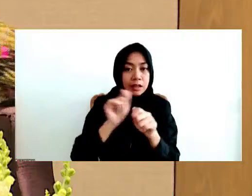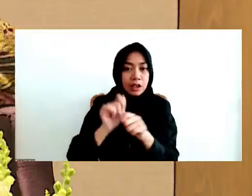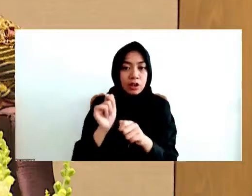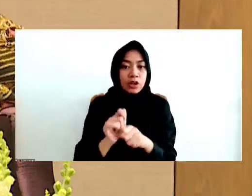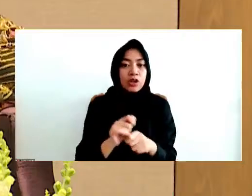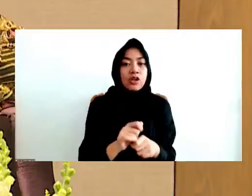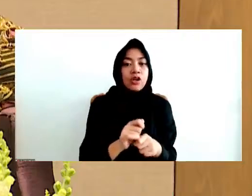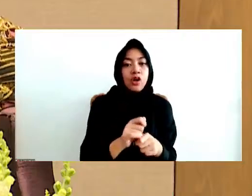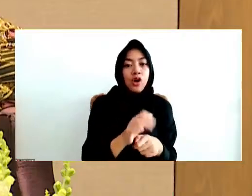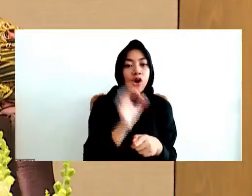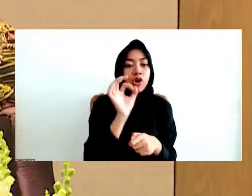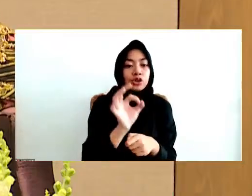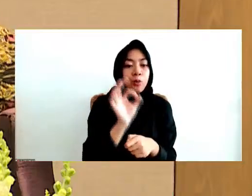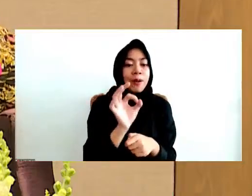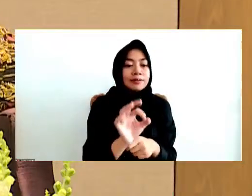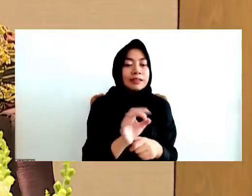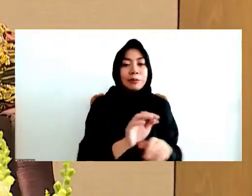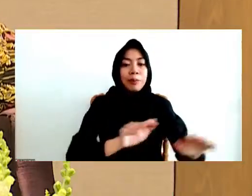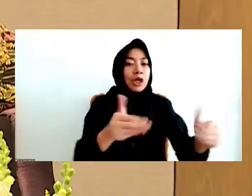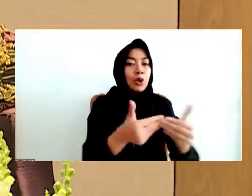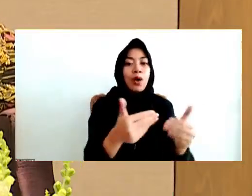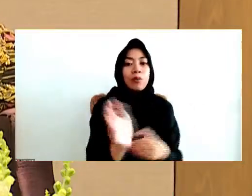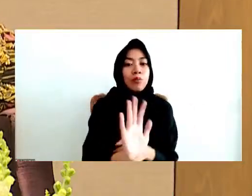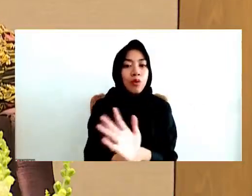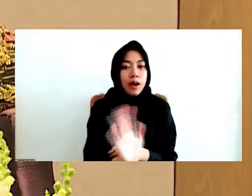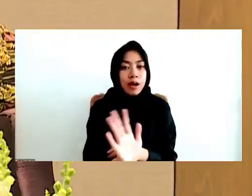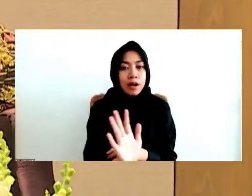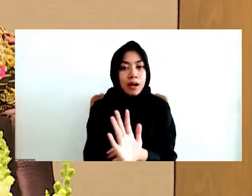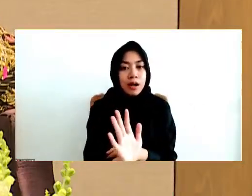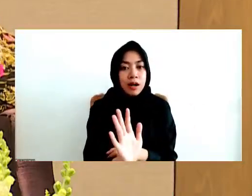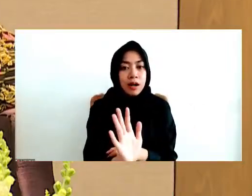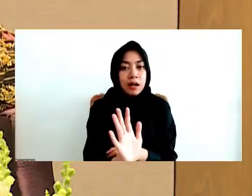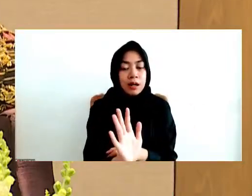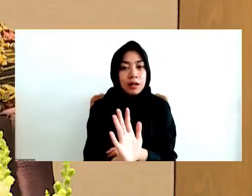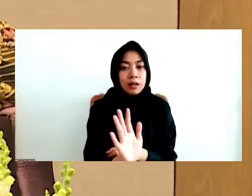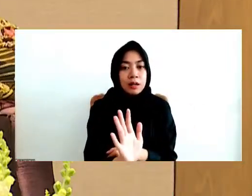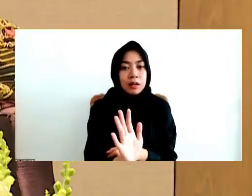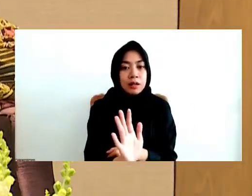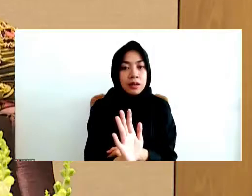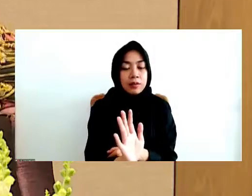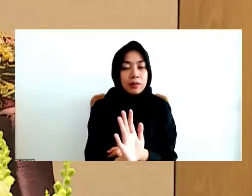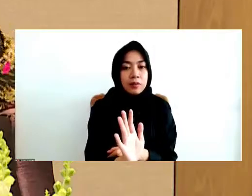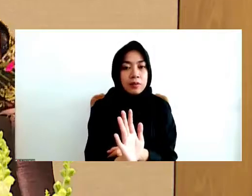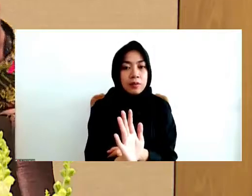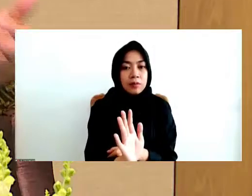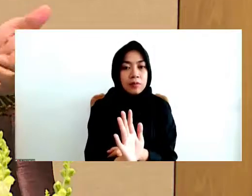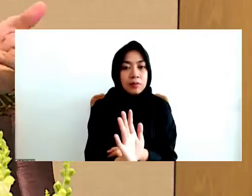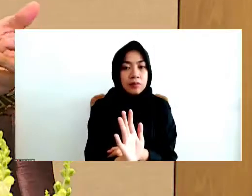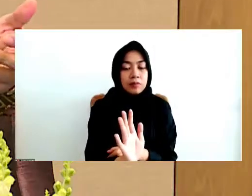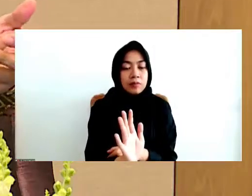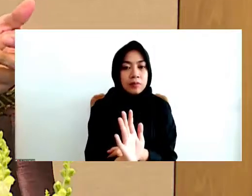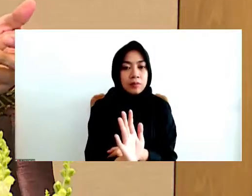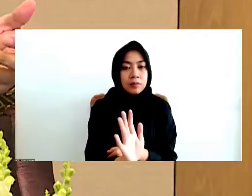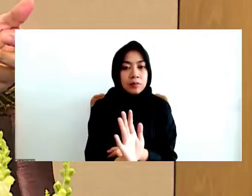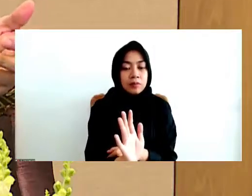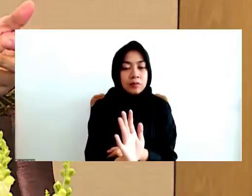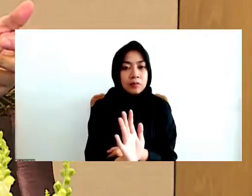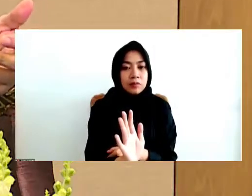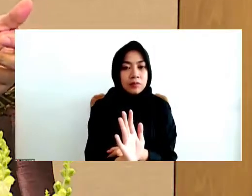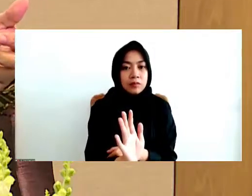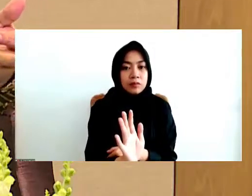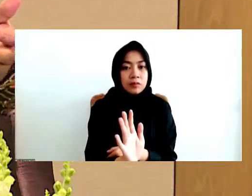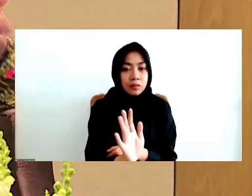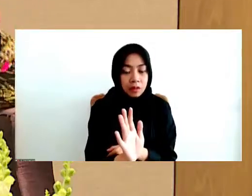sufficient protection for the people. So then later in that year, government also launched the